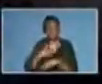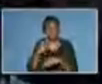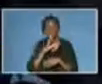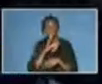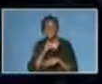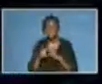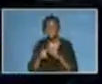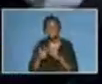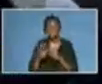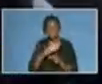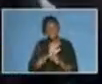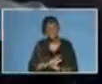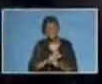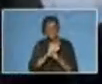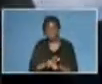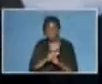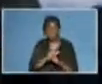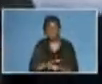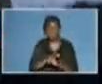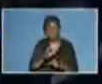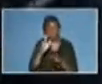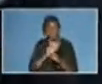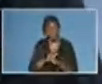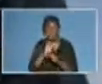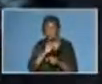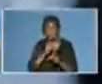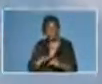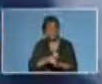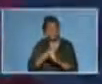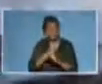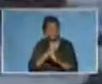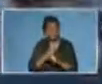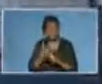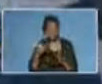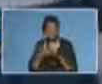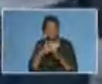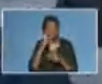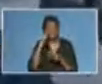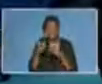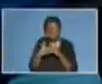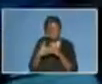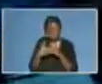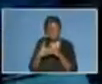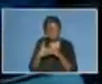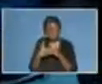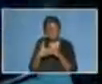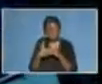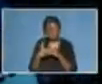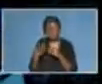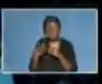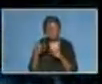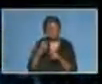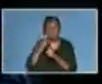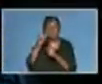some pressure, guys. I mean, the pressure is so tight. It was close. I think the winner is...